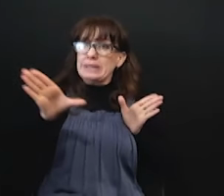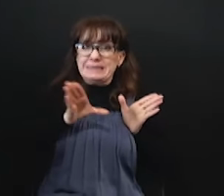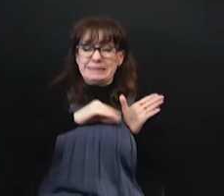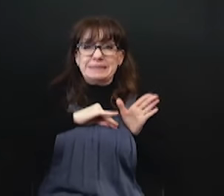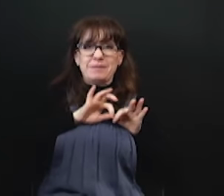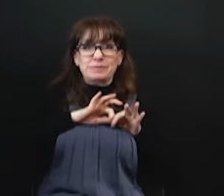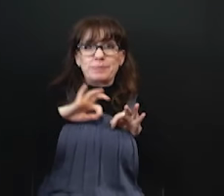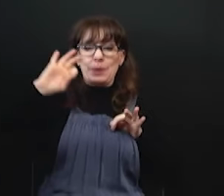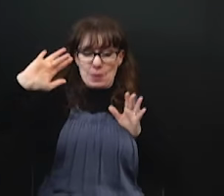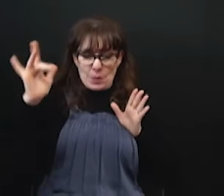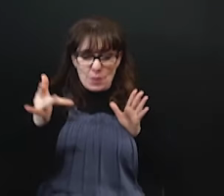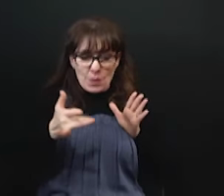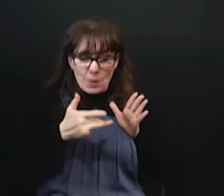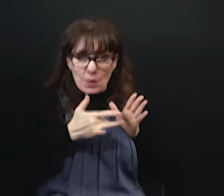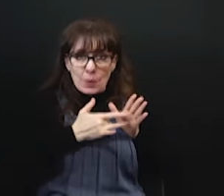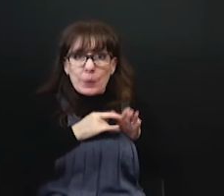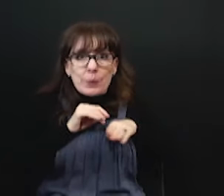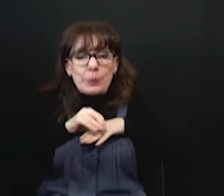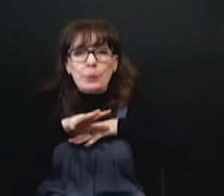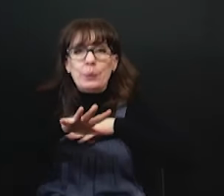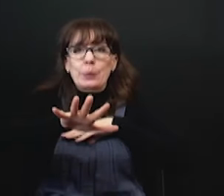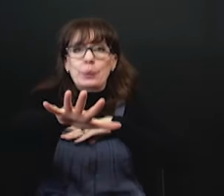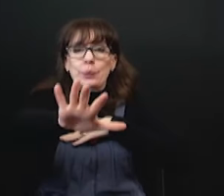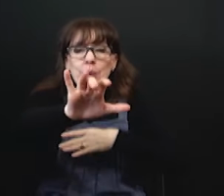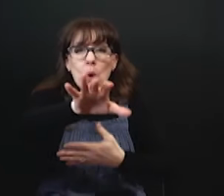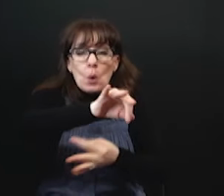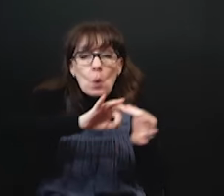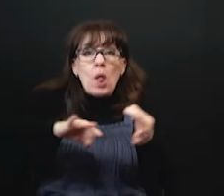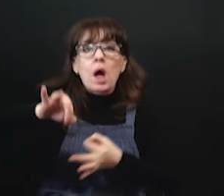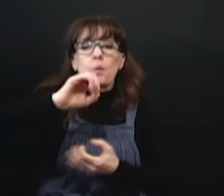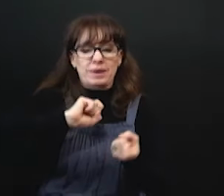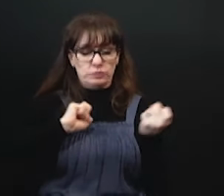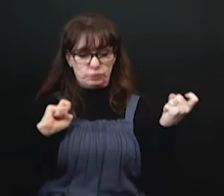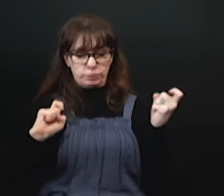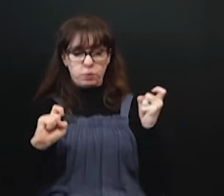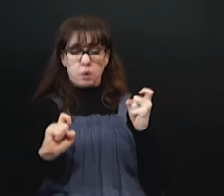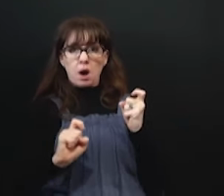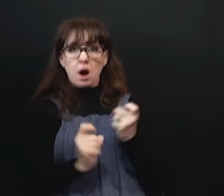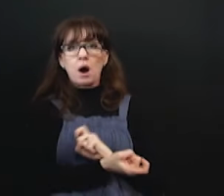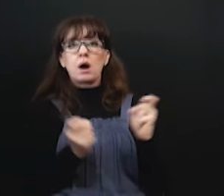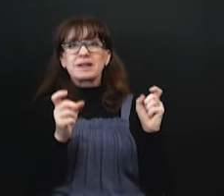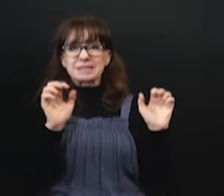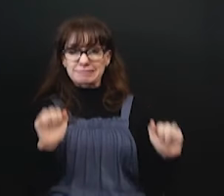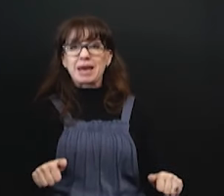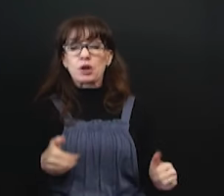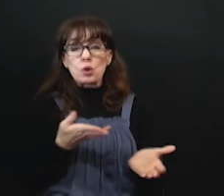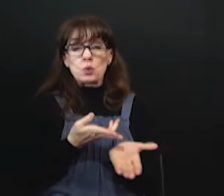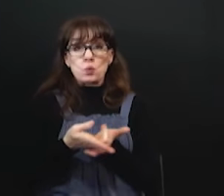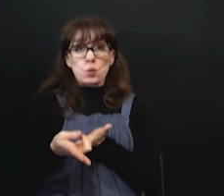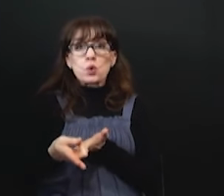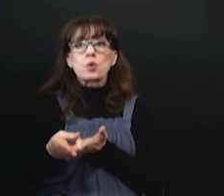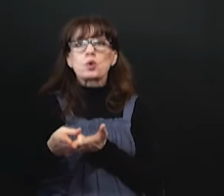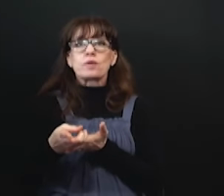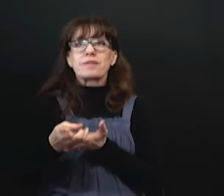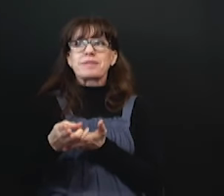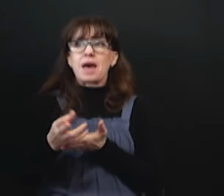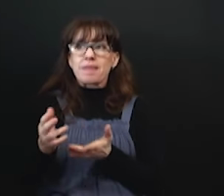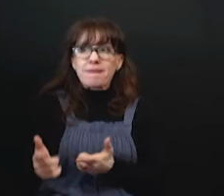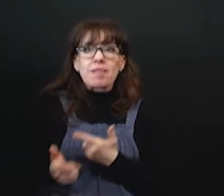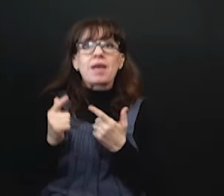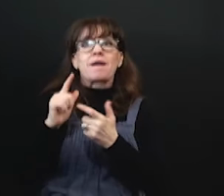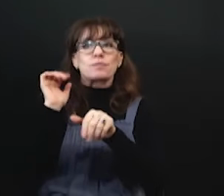Spirit who breathes now your word within us, that we might be transformed, Lord God, in the truth and the light of your word.